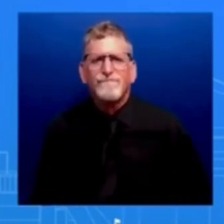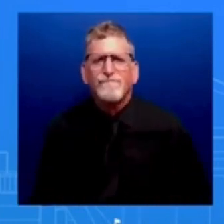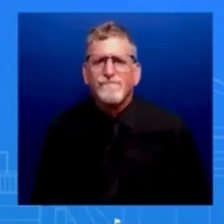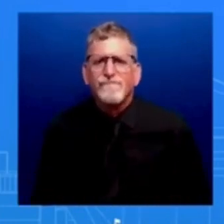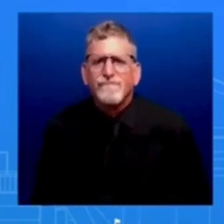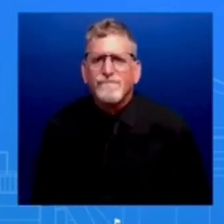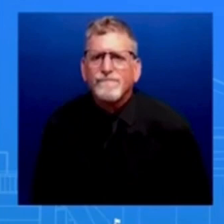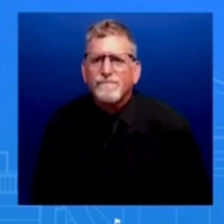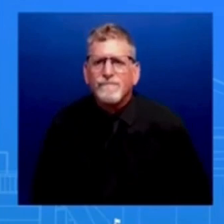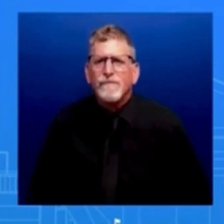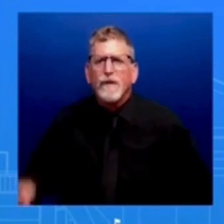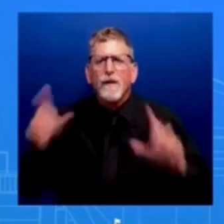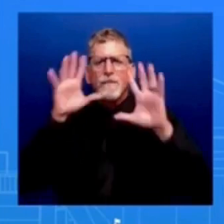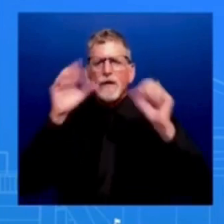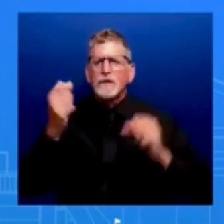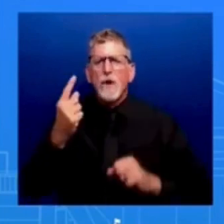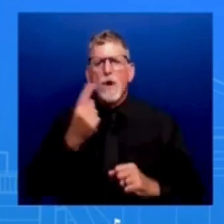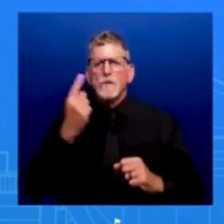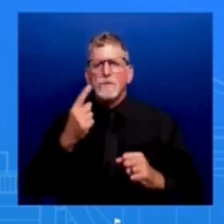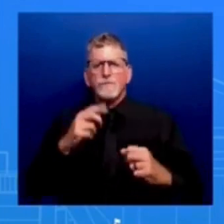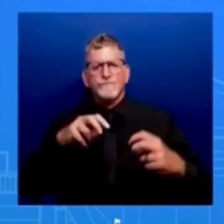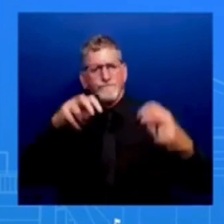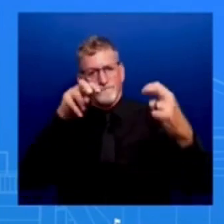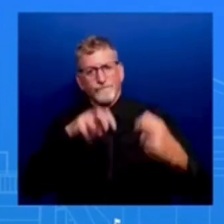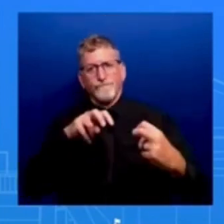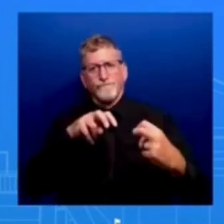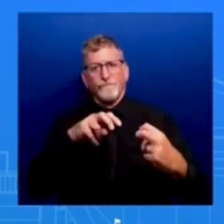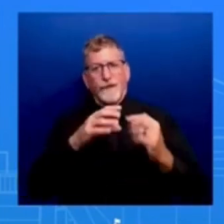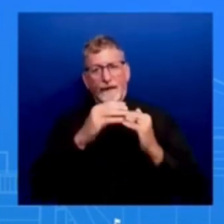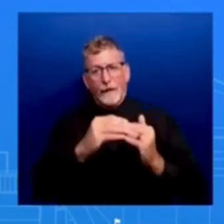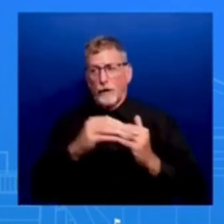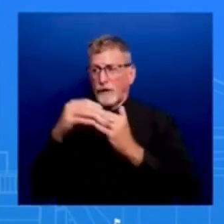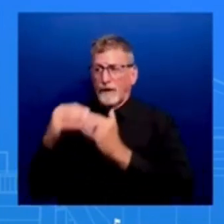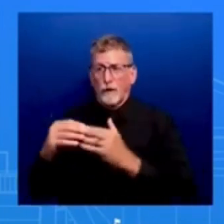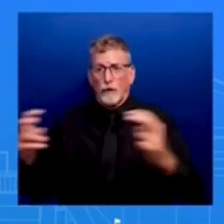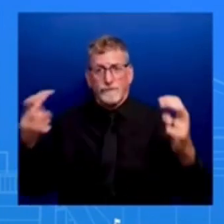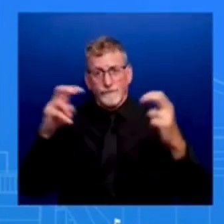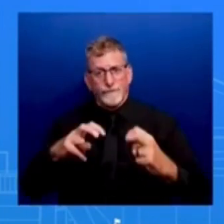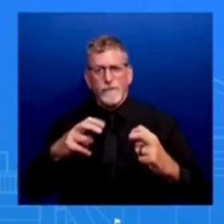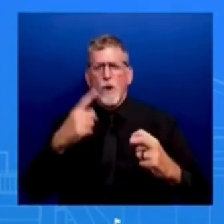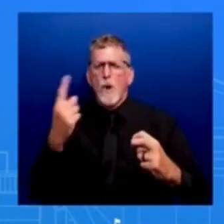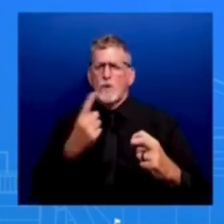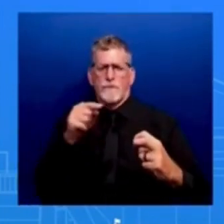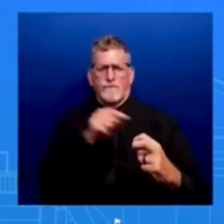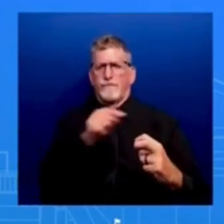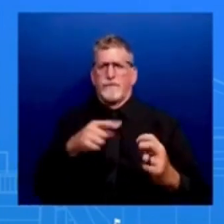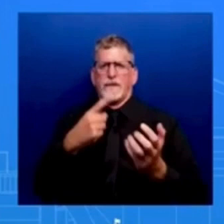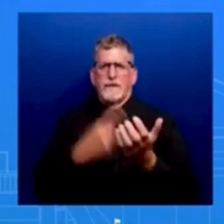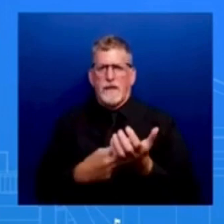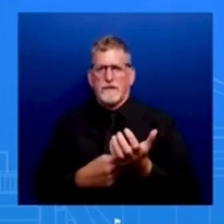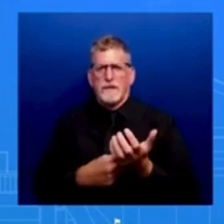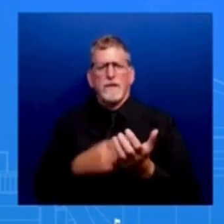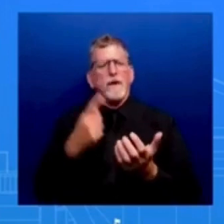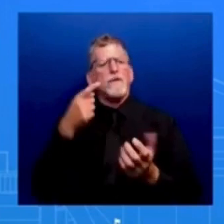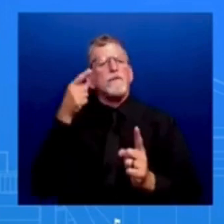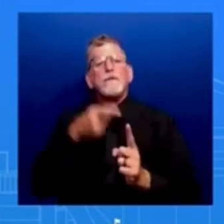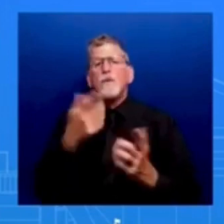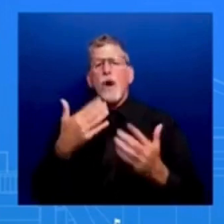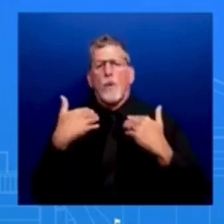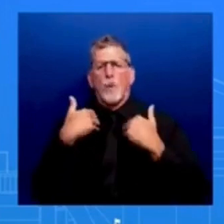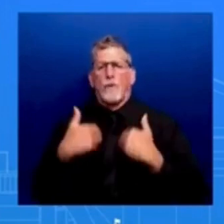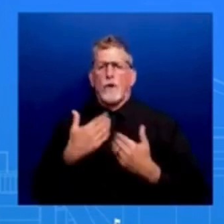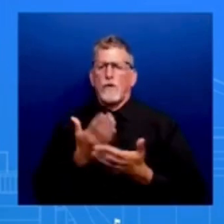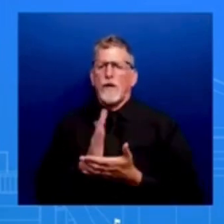with a leader, human rights is always something that he doesn't shy away from and speaks to, whether it's a friend